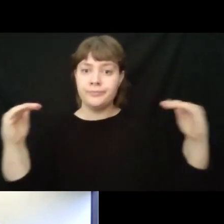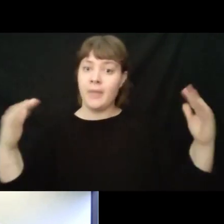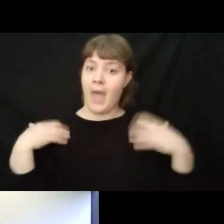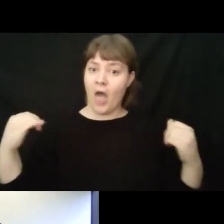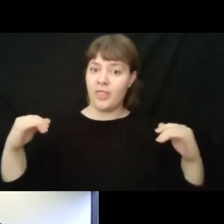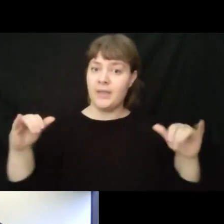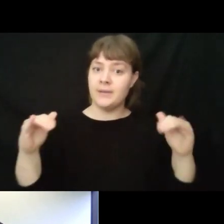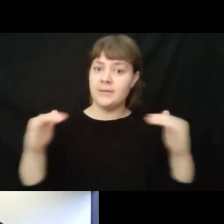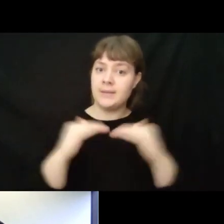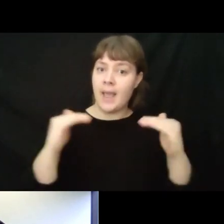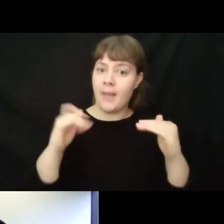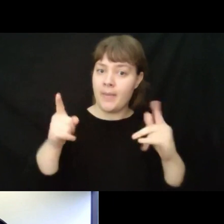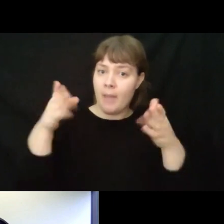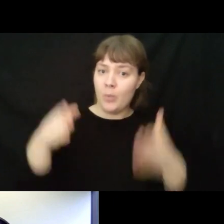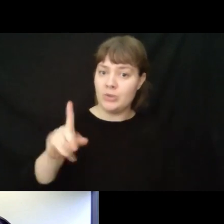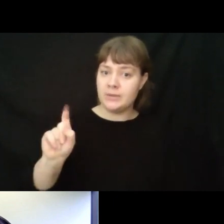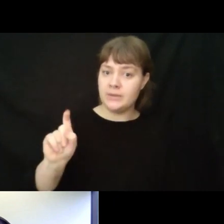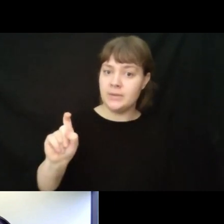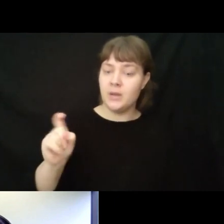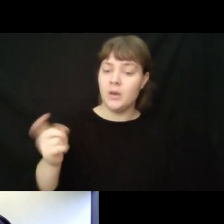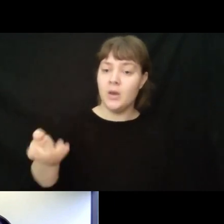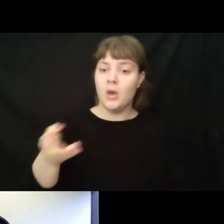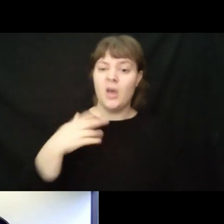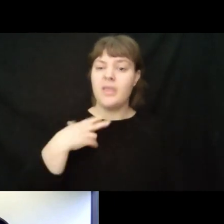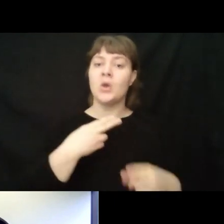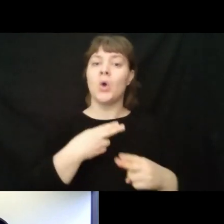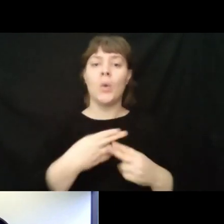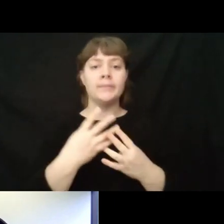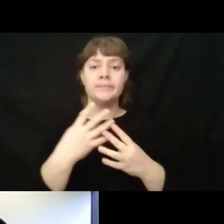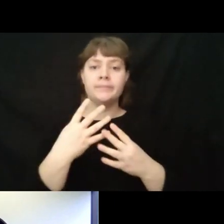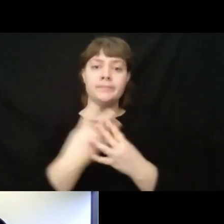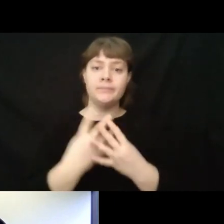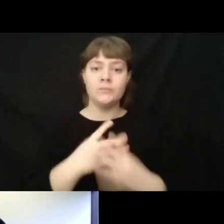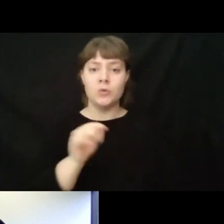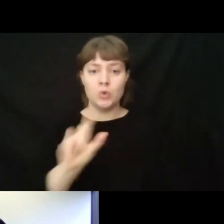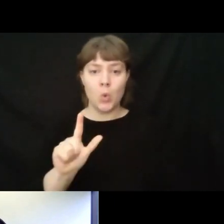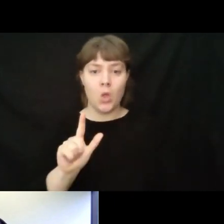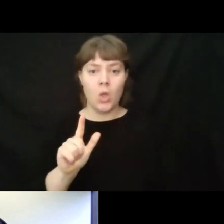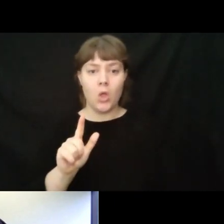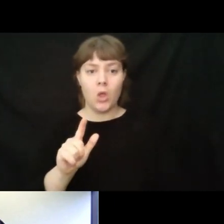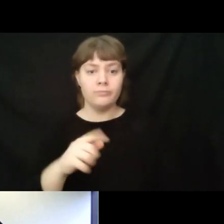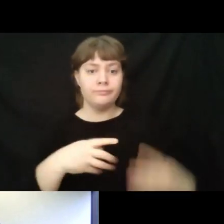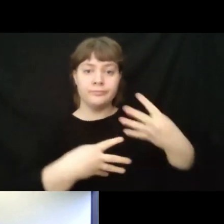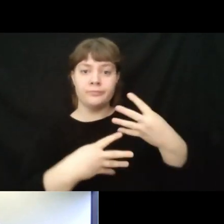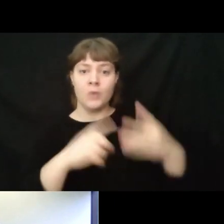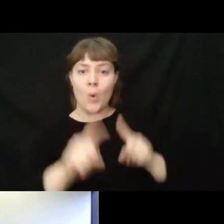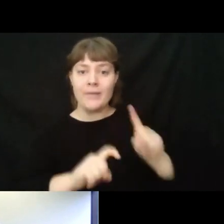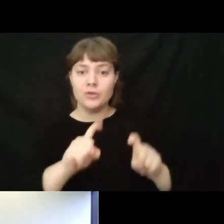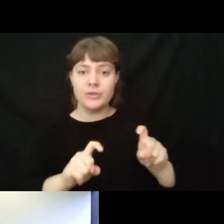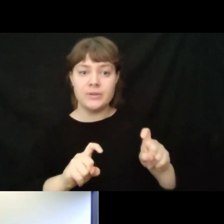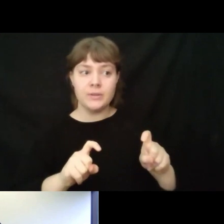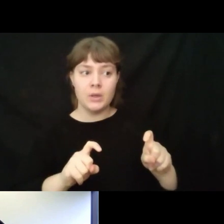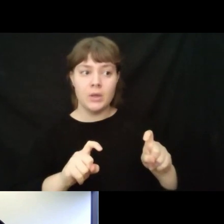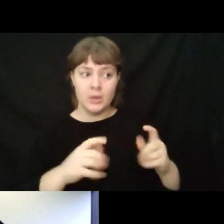person? And what this quick screening tool does, it is allows nursing to provide